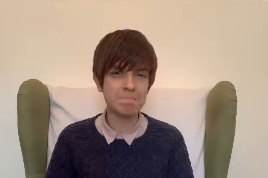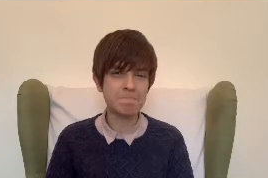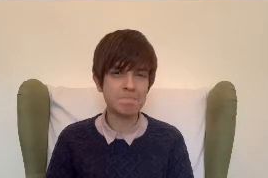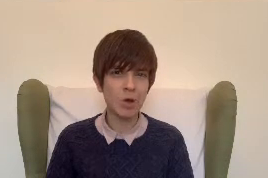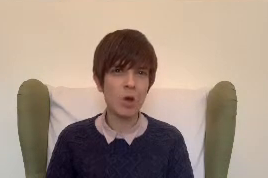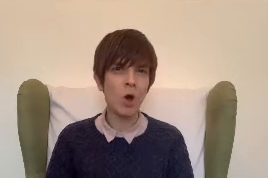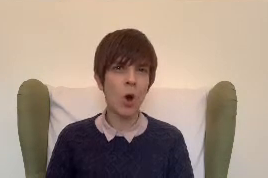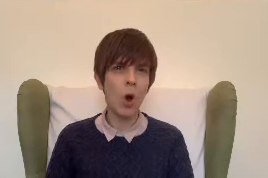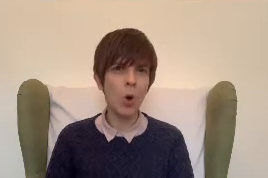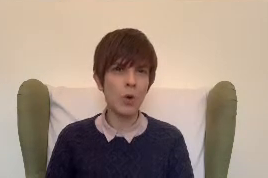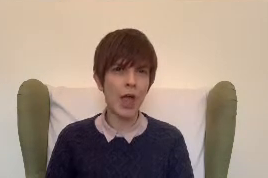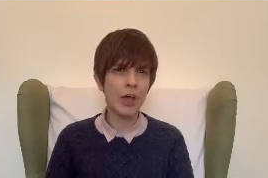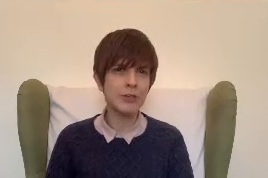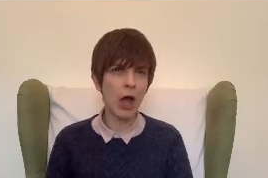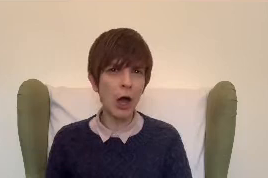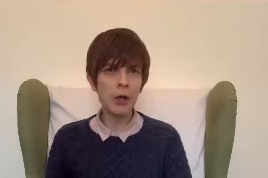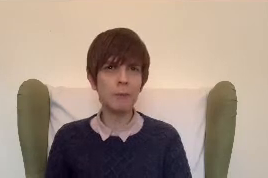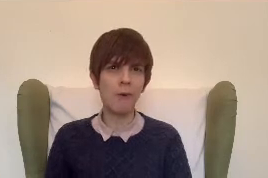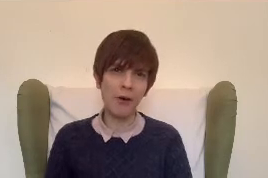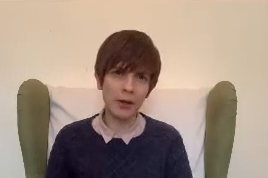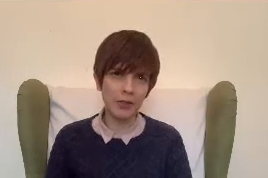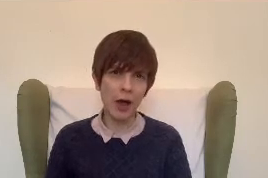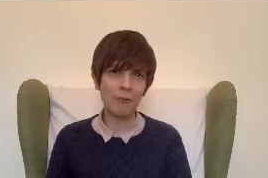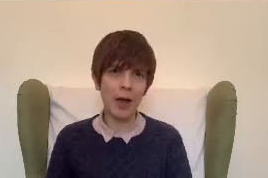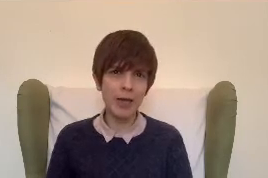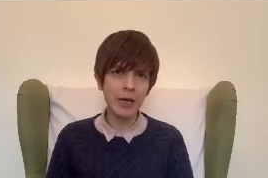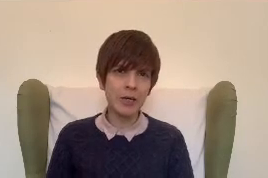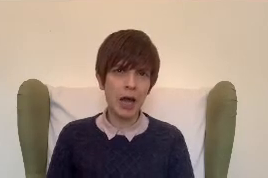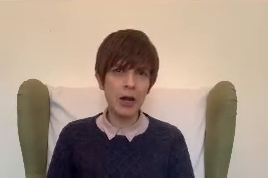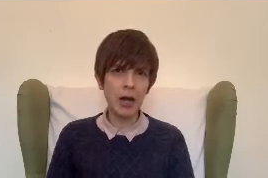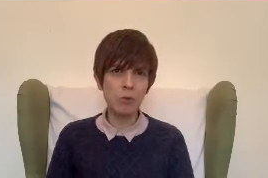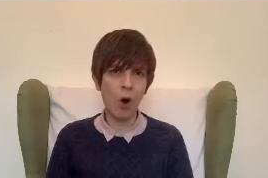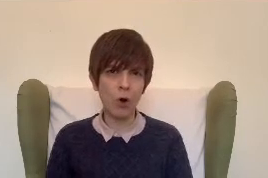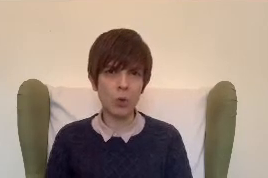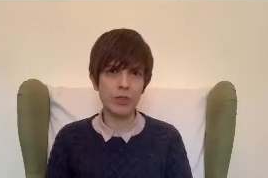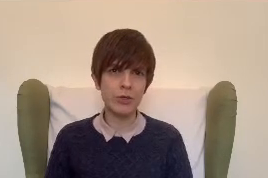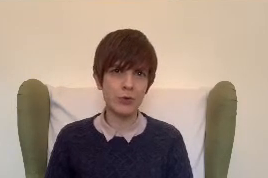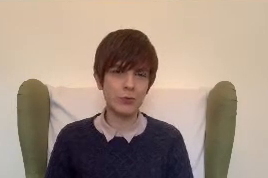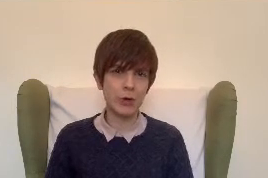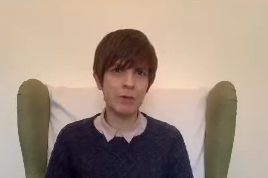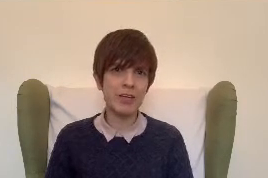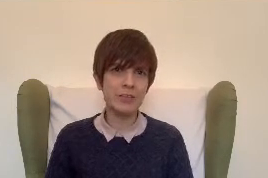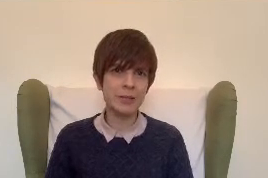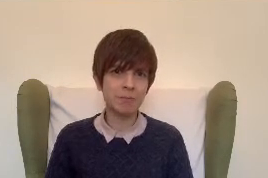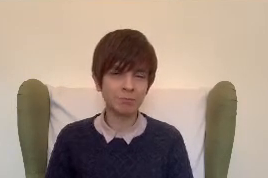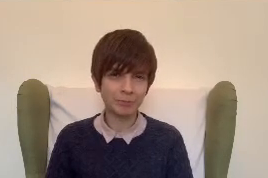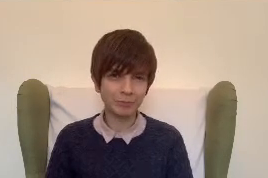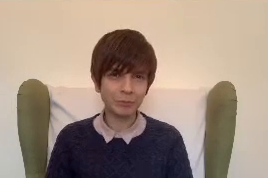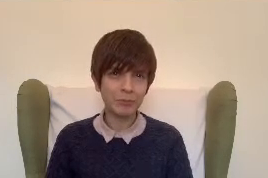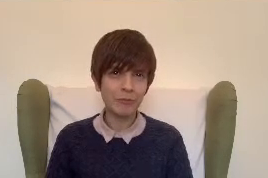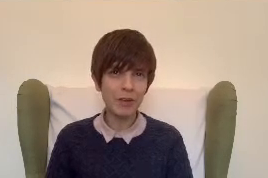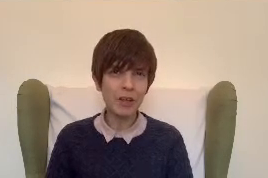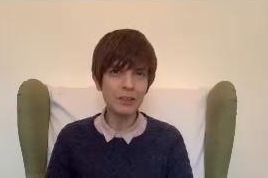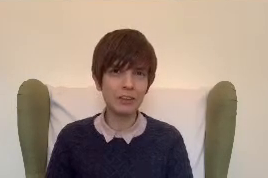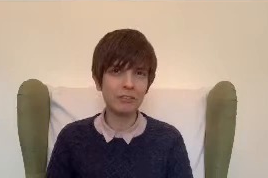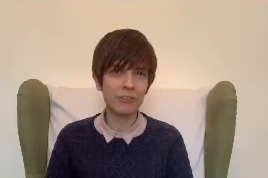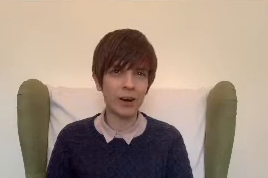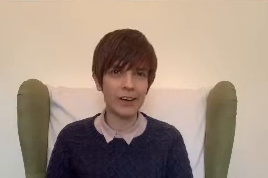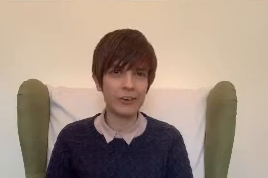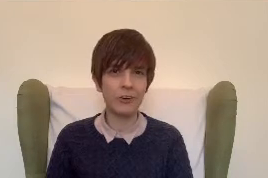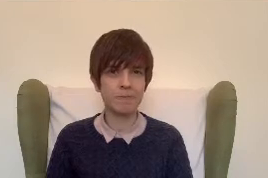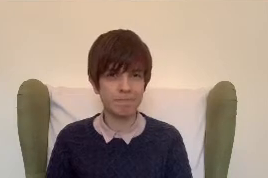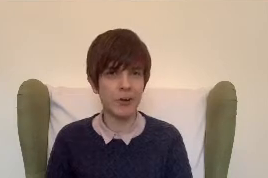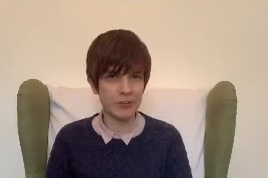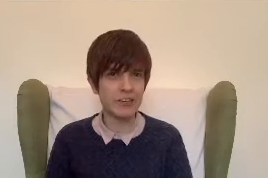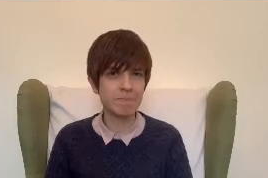said, "Oh yes, I'm walking that way. Can I walk with you for a bit?" And Little Red